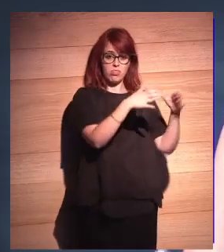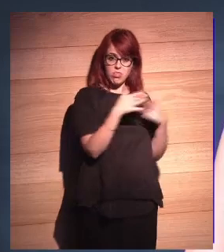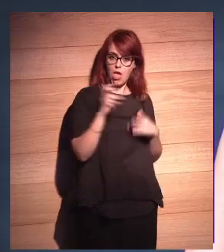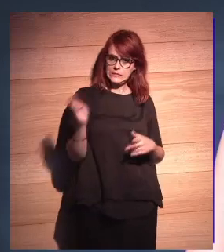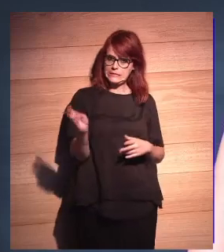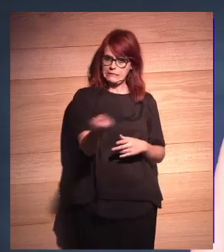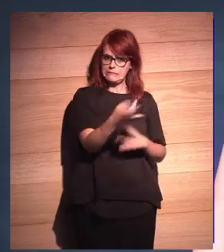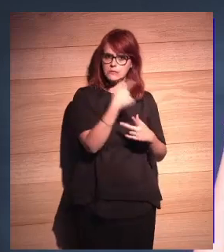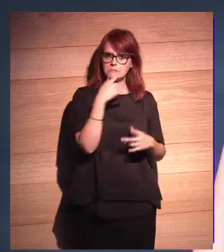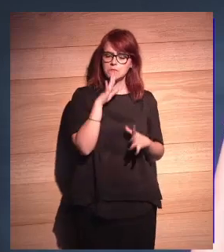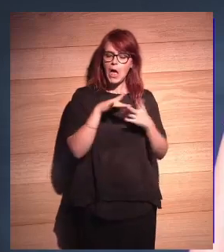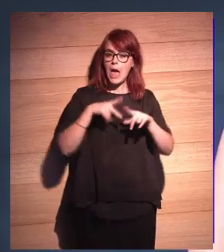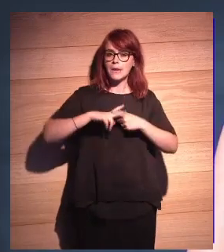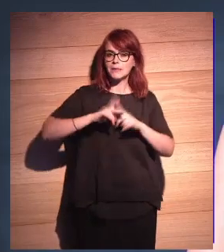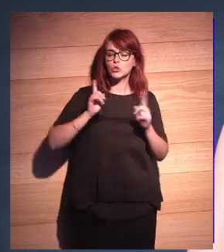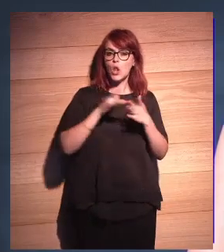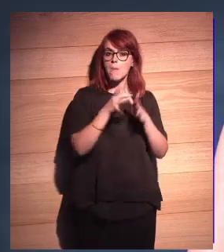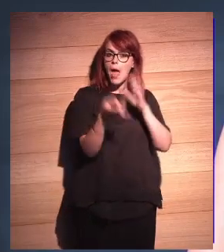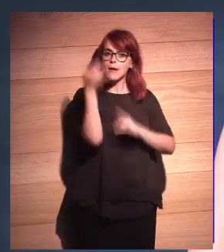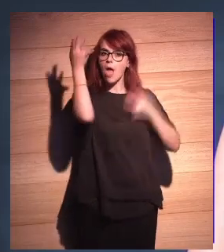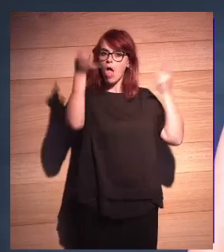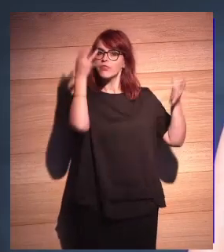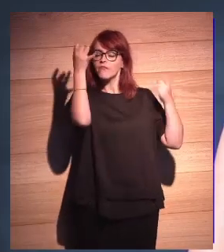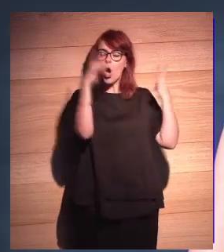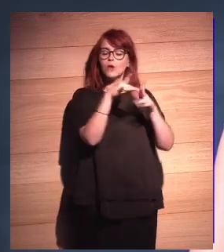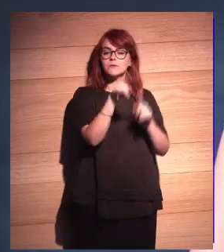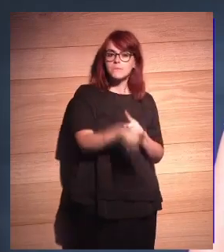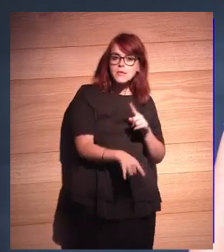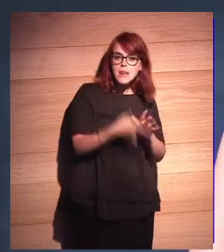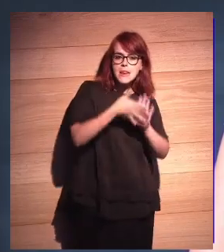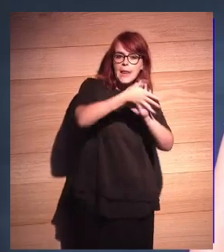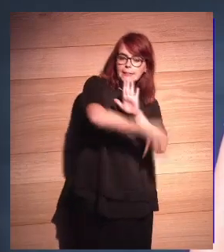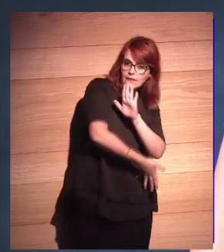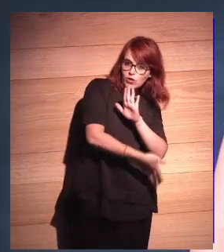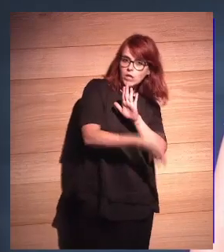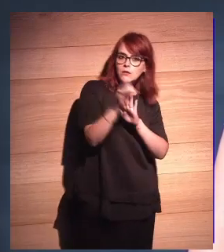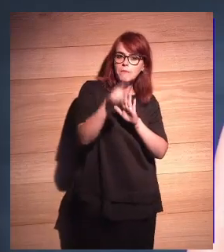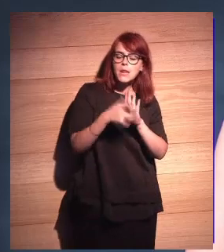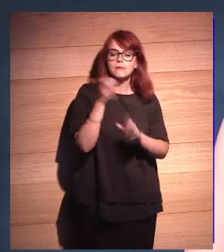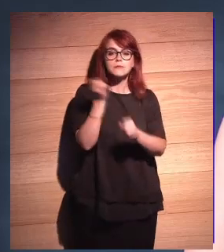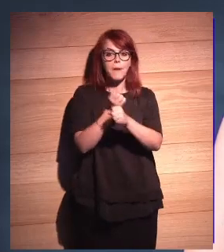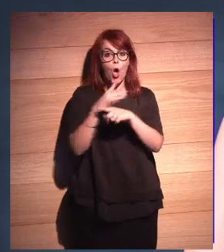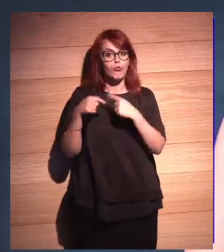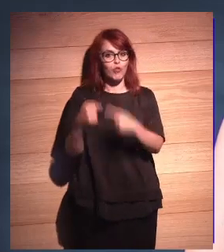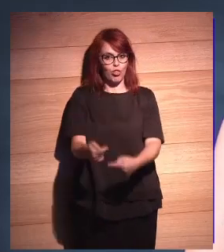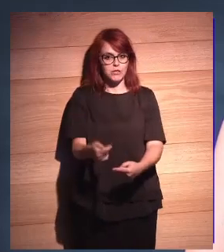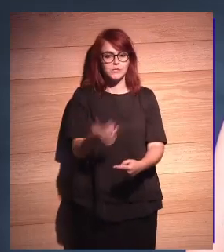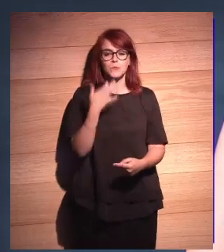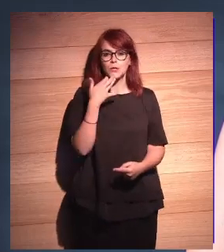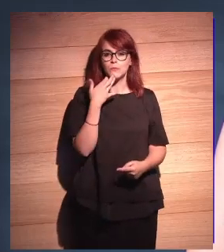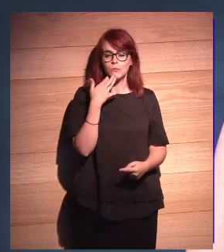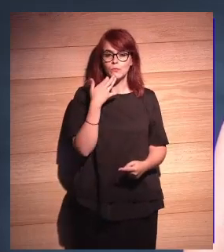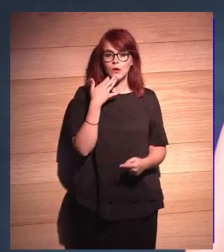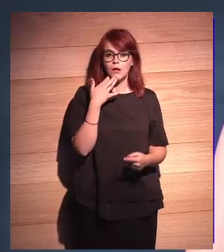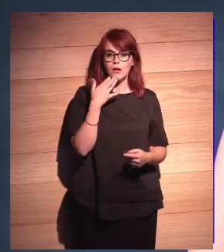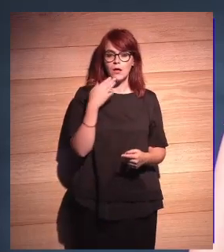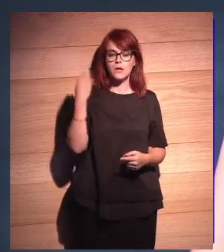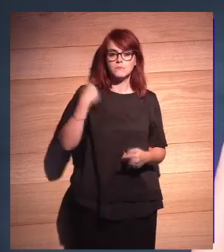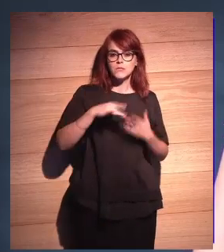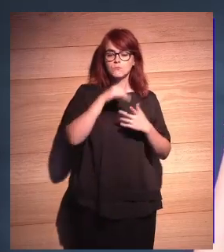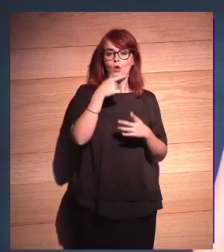stage. And several companies are using these tools not only at a narrative